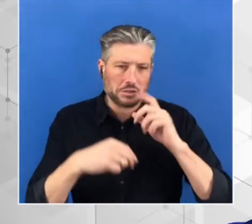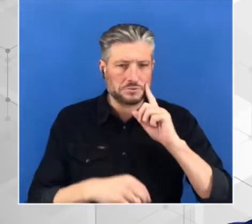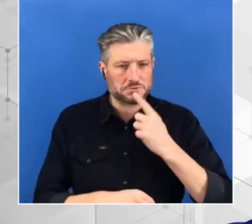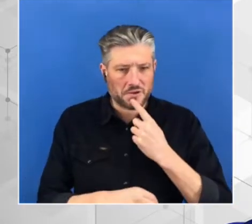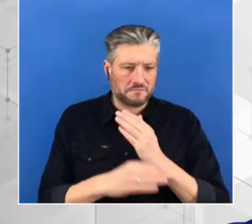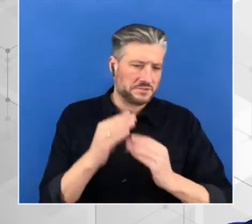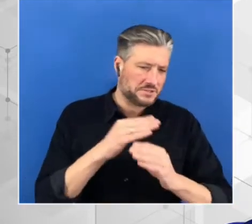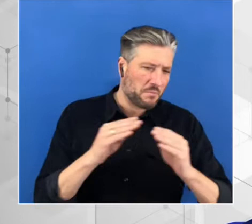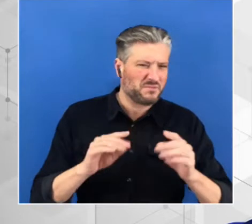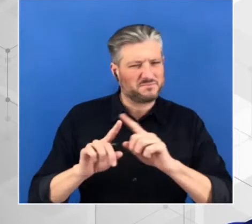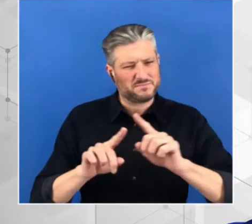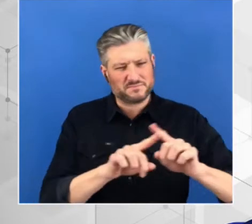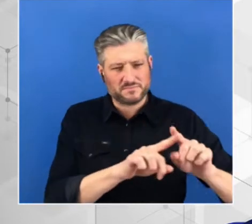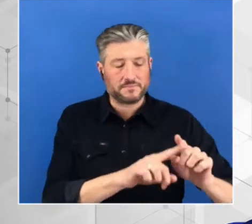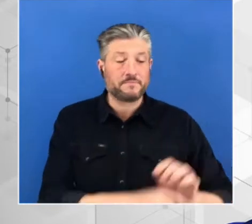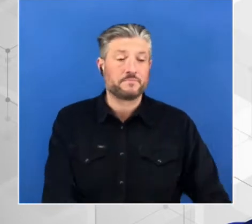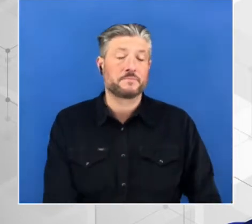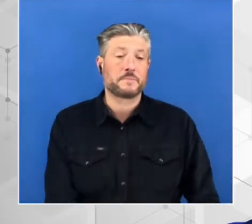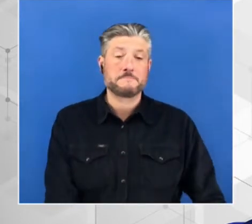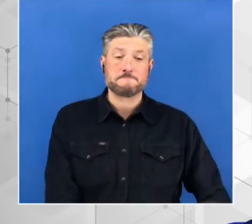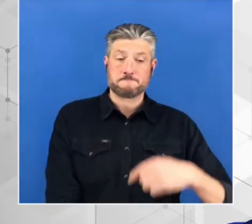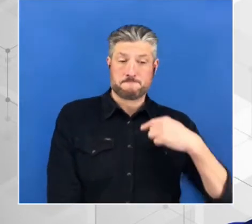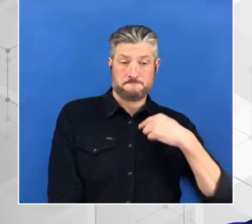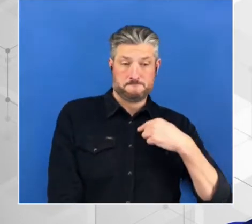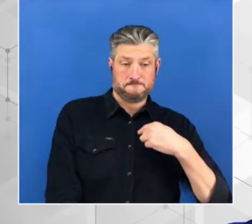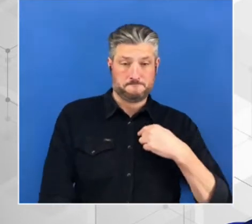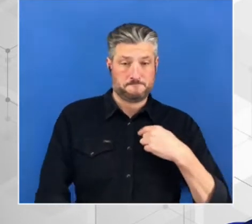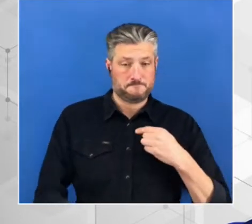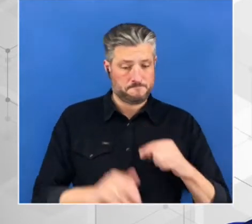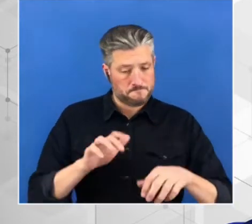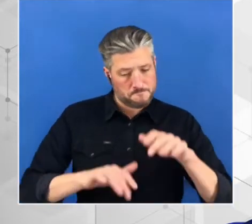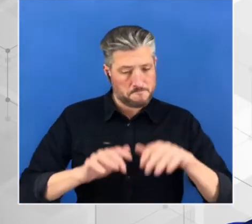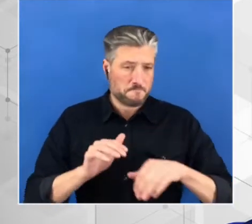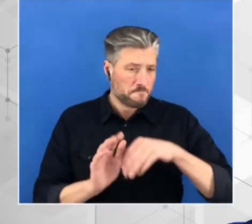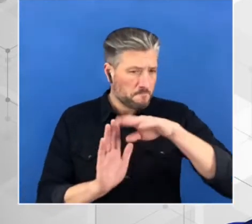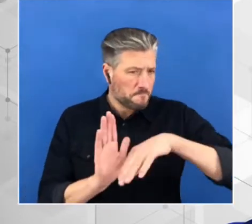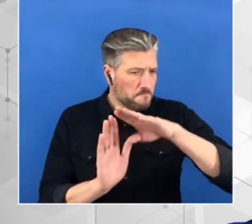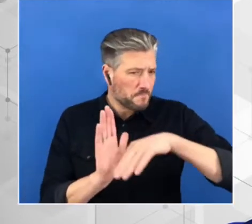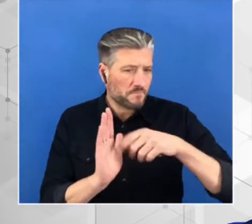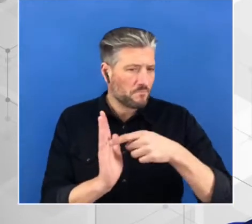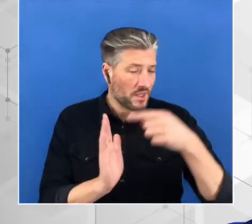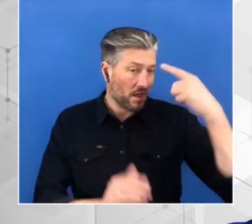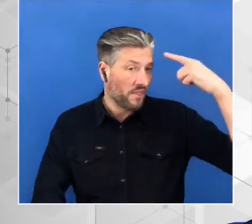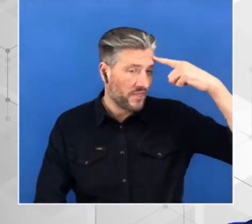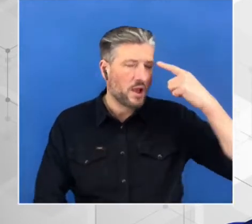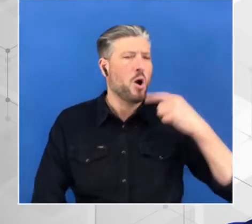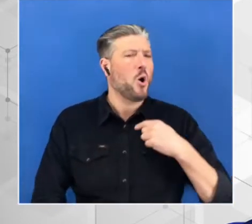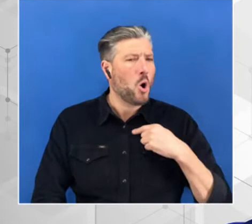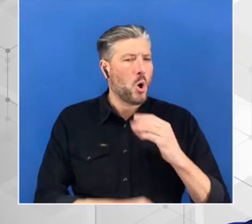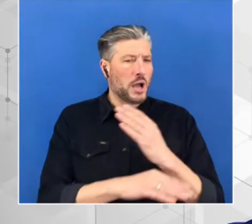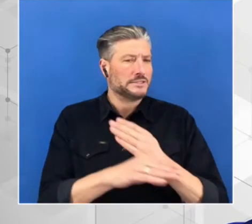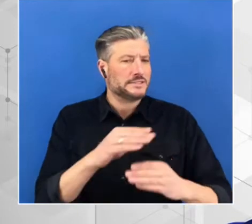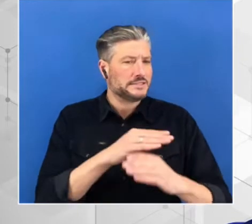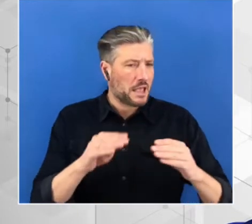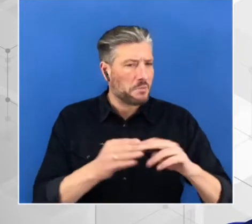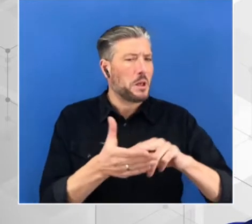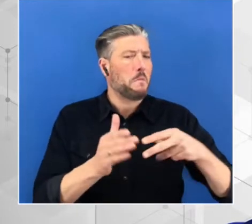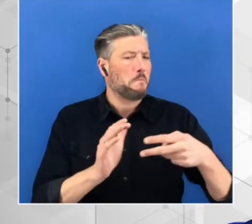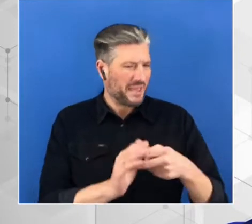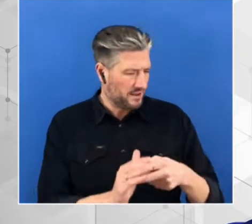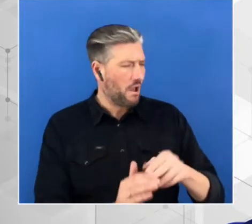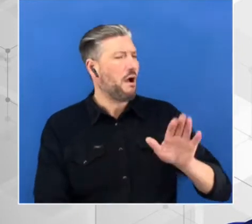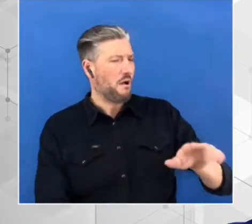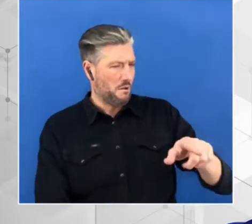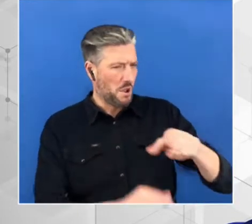relationship between web accessibility and blind people. But we already seen in Megan's presentation there are a lot of